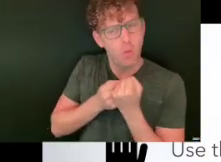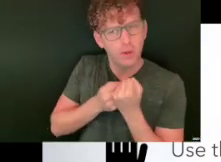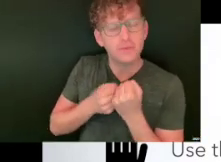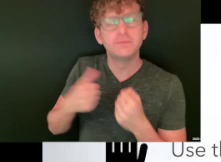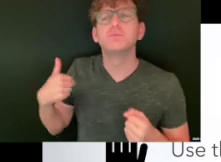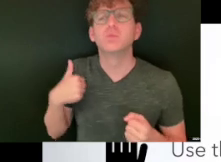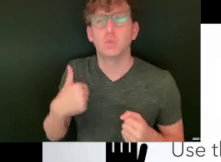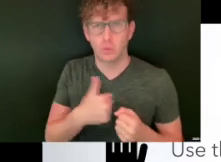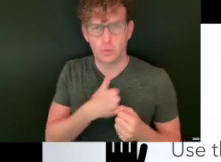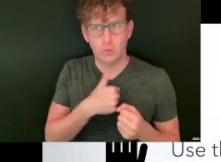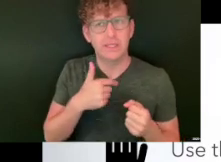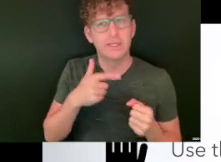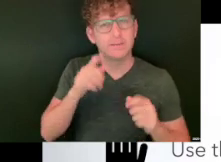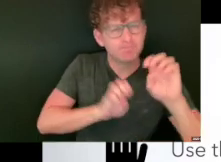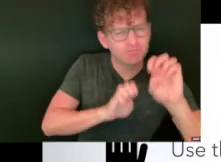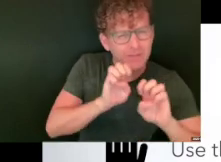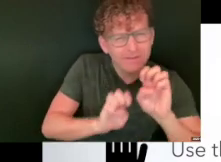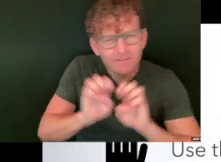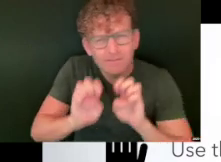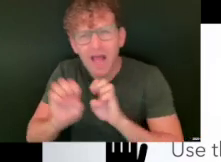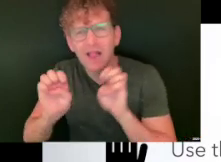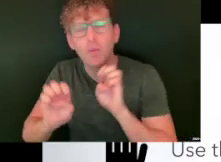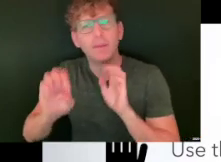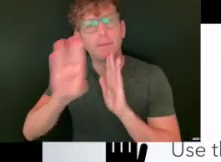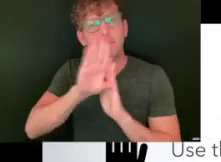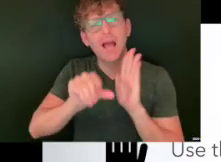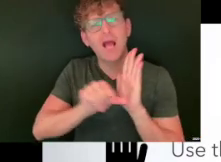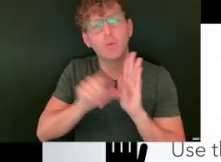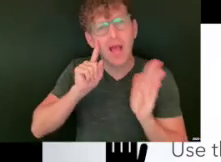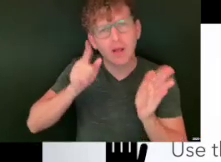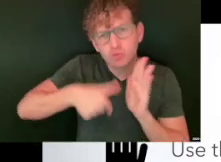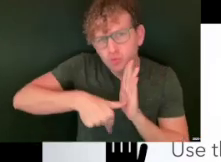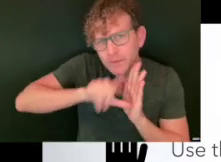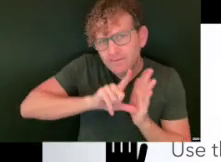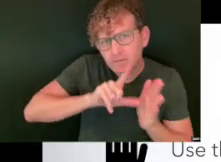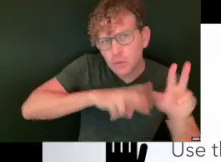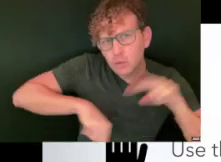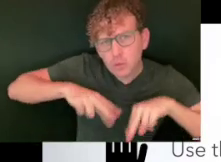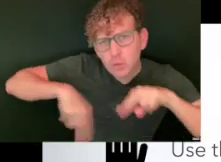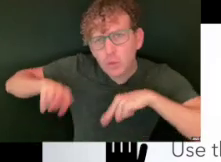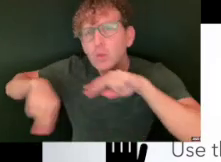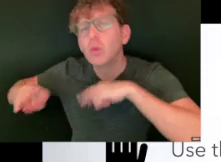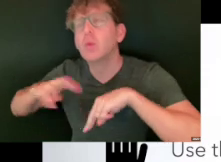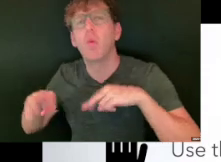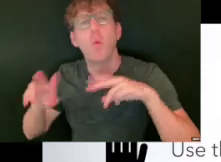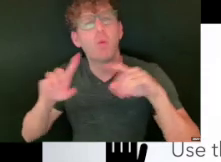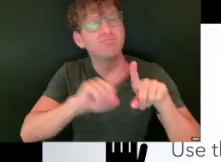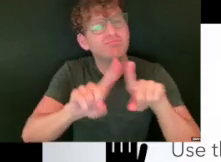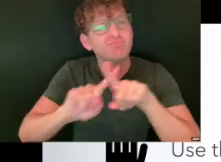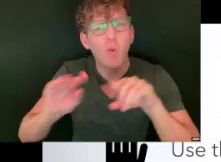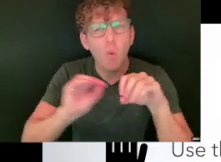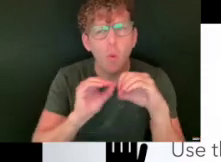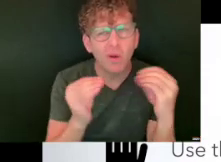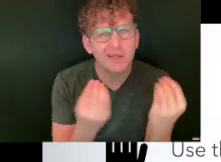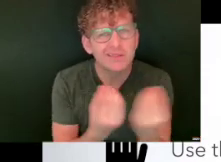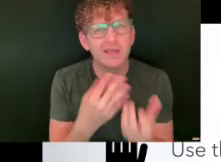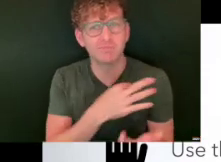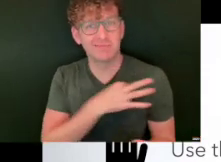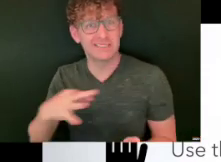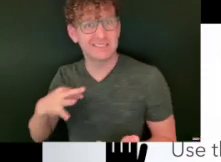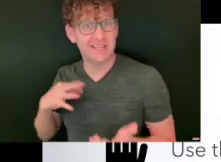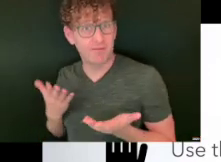that solicitation out soon, and we look forward to seeing the applications that come in,